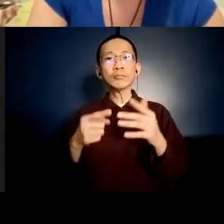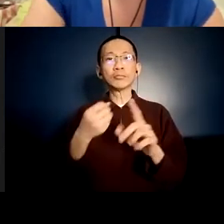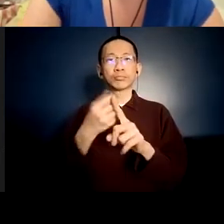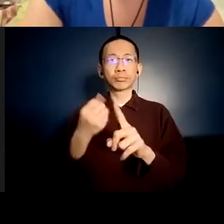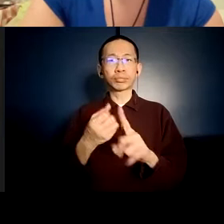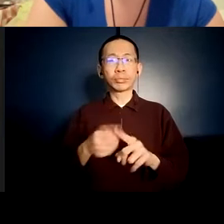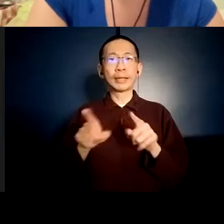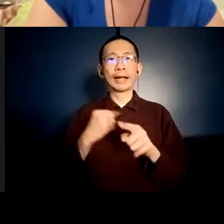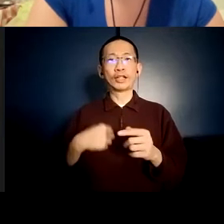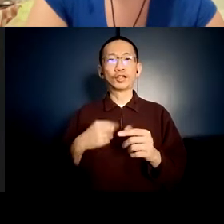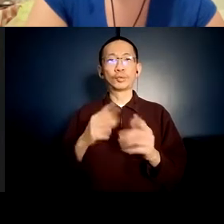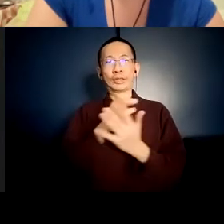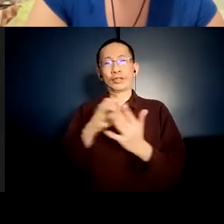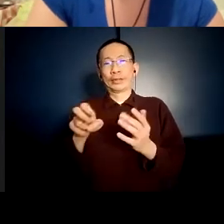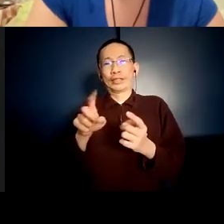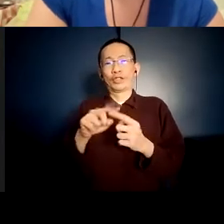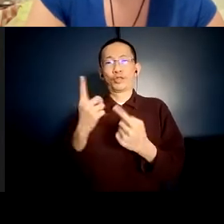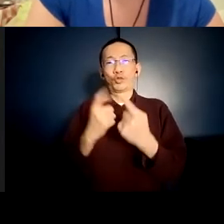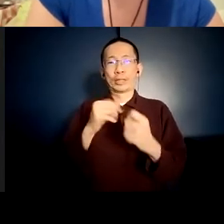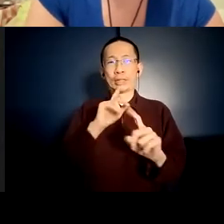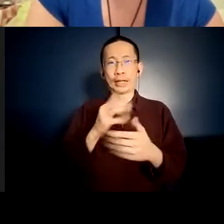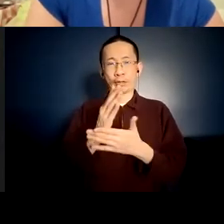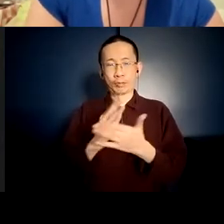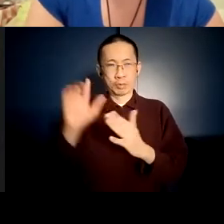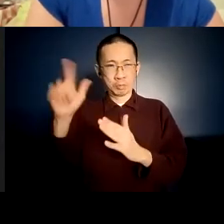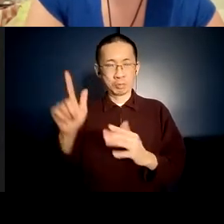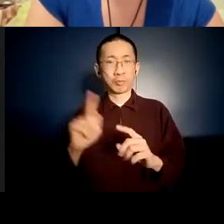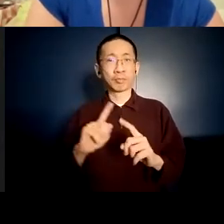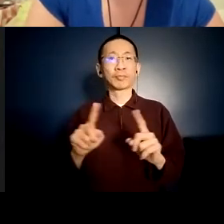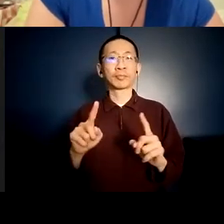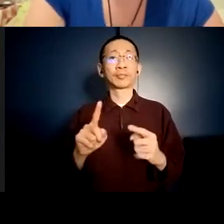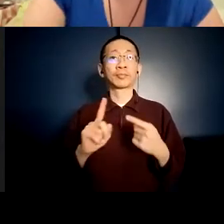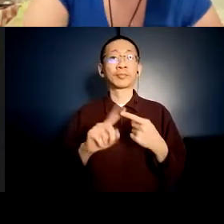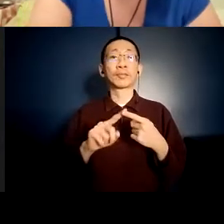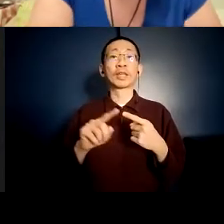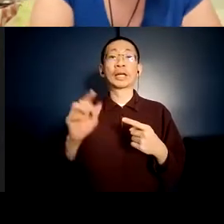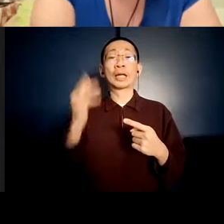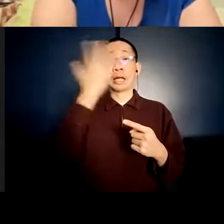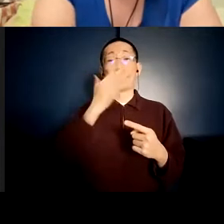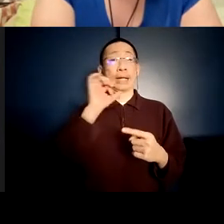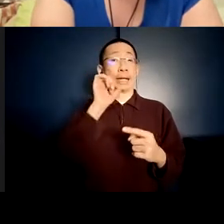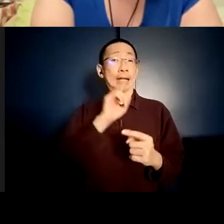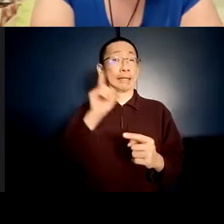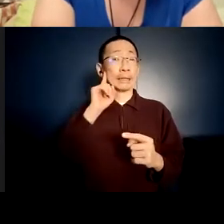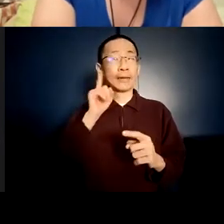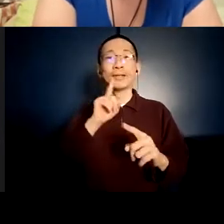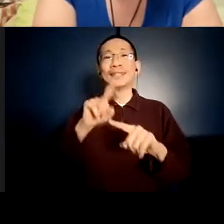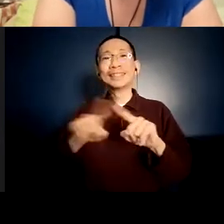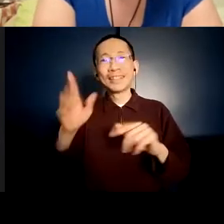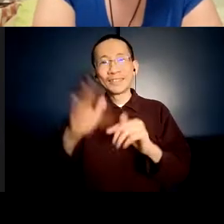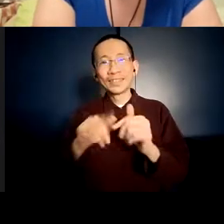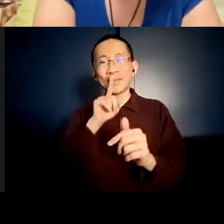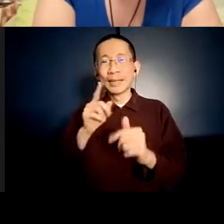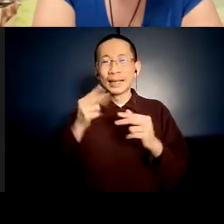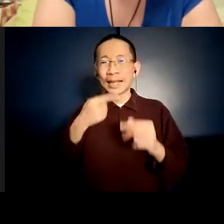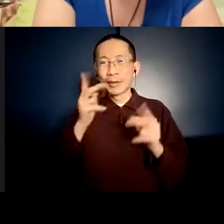we get into the question and answer piece. Appearing not deaf is very different from being a hearing person. I tell